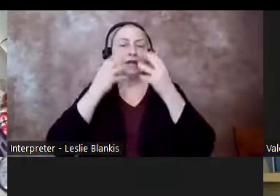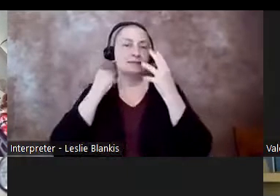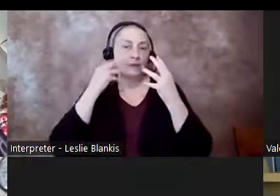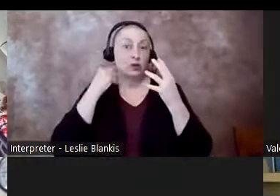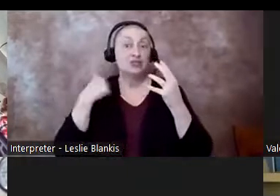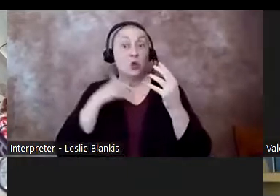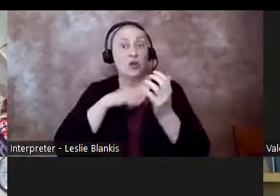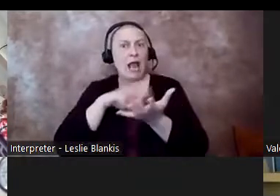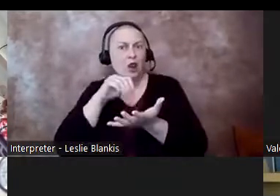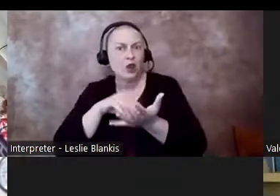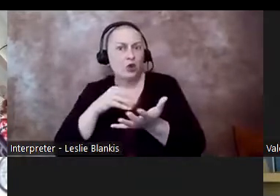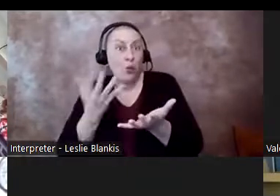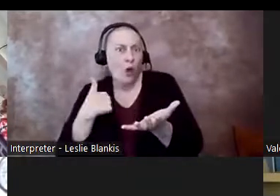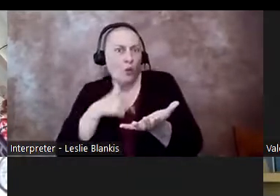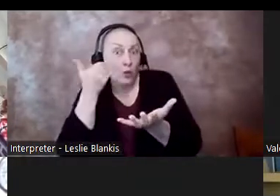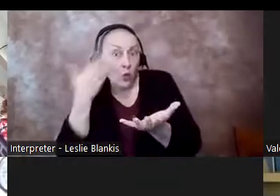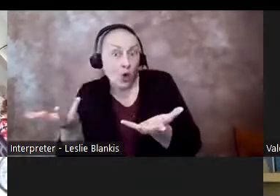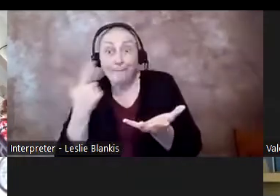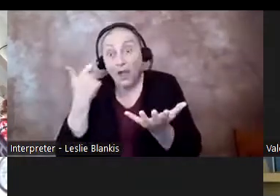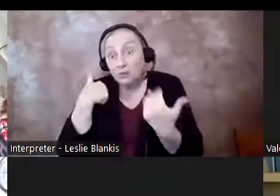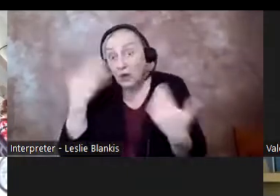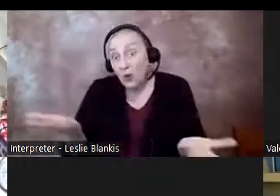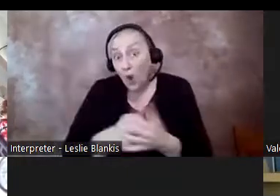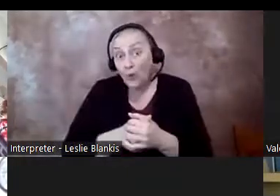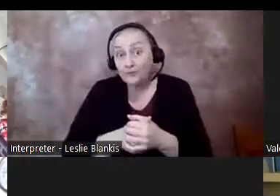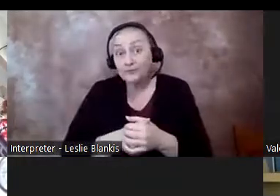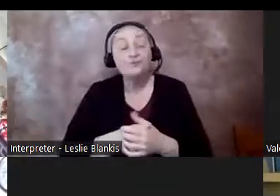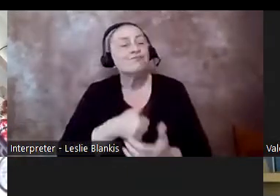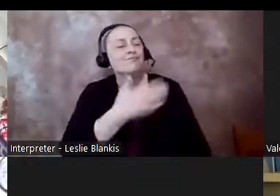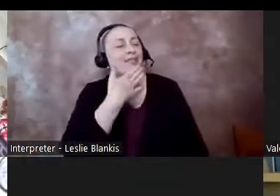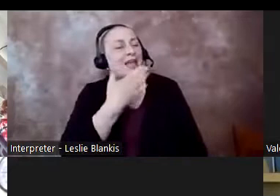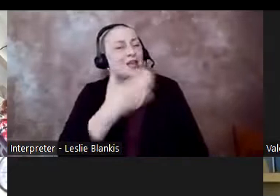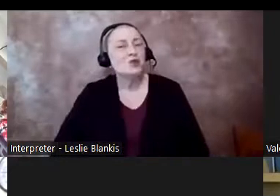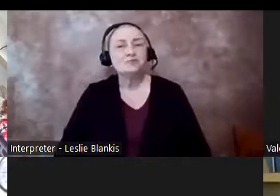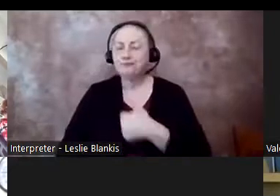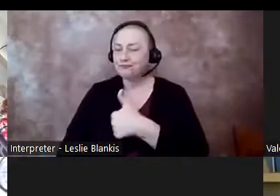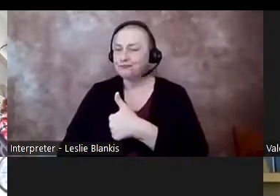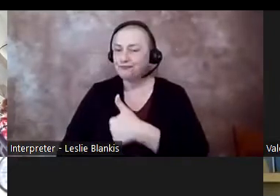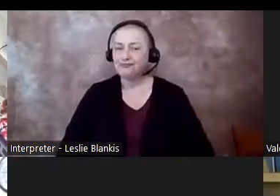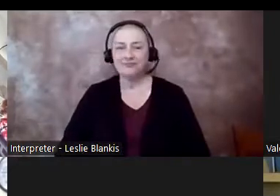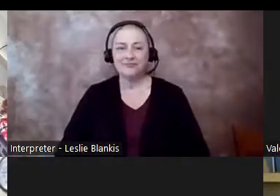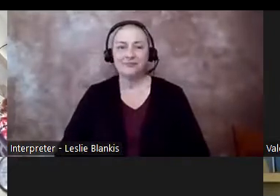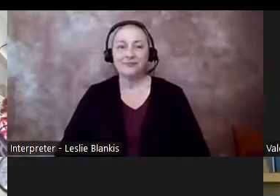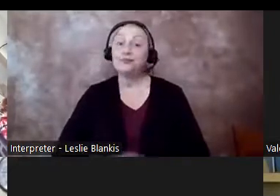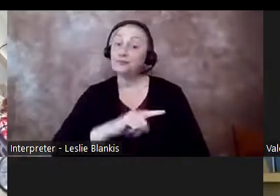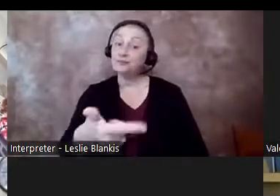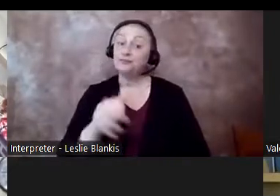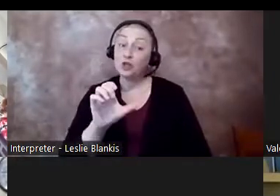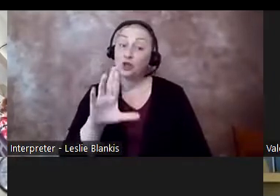learn what we don't know because we don't know. Exactly. Perfect. Thank you. You're welcome. Thank you. Thank you. Off to you,